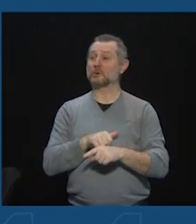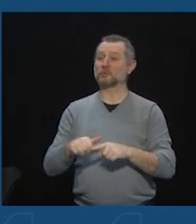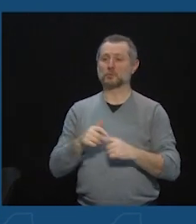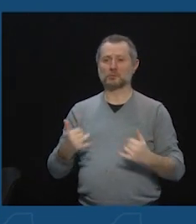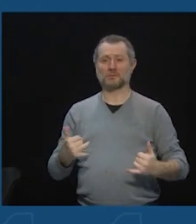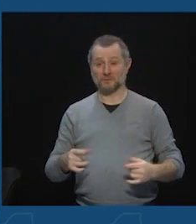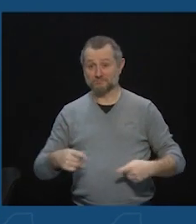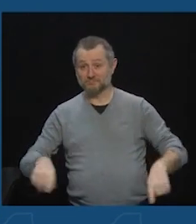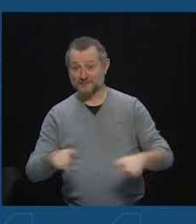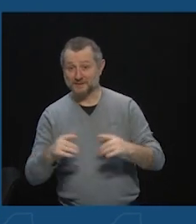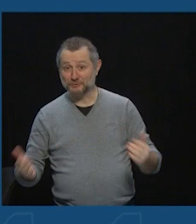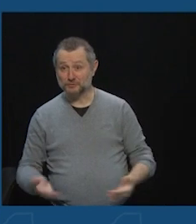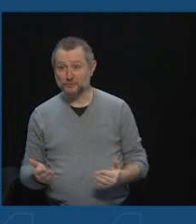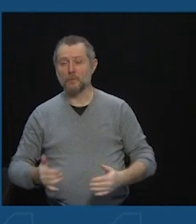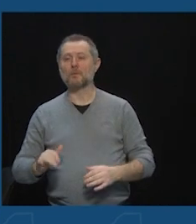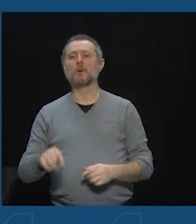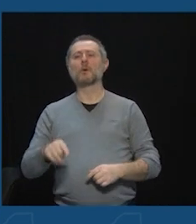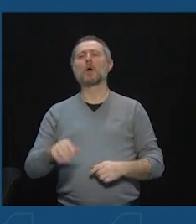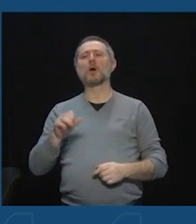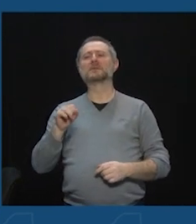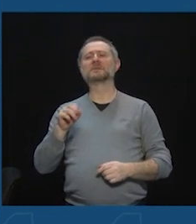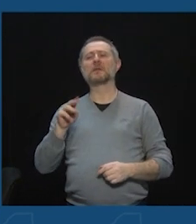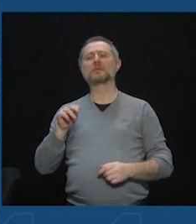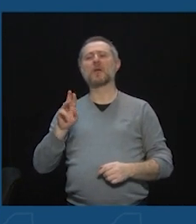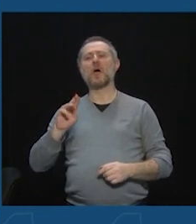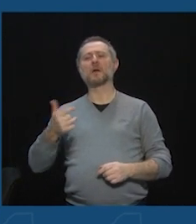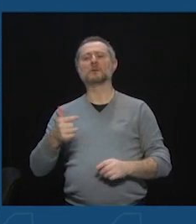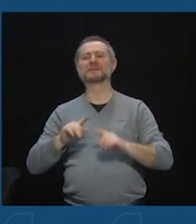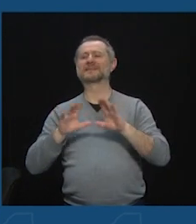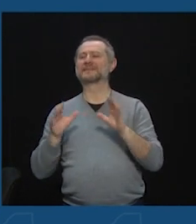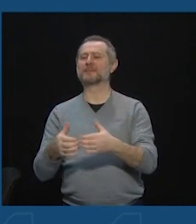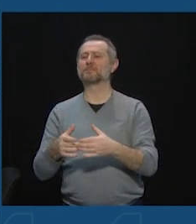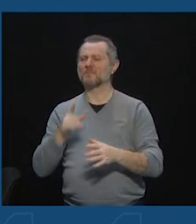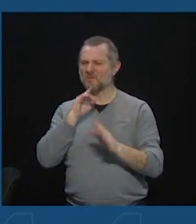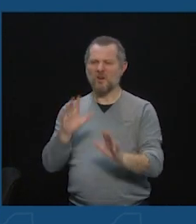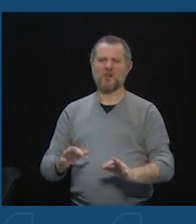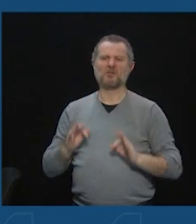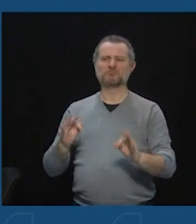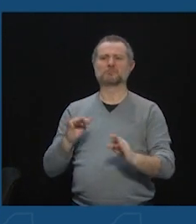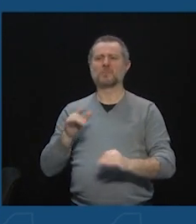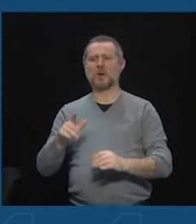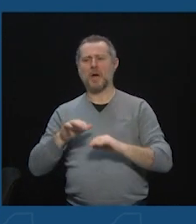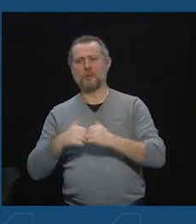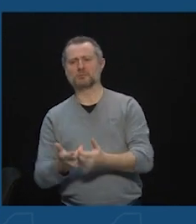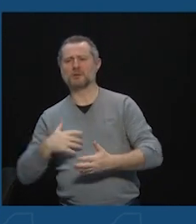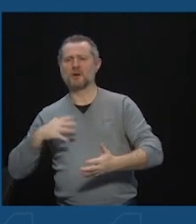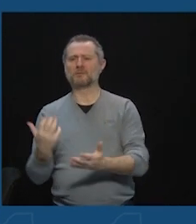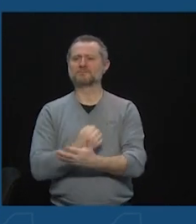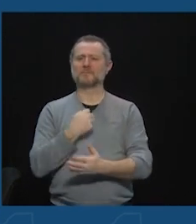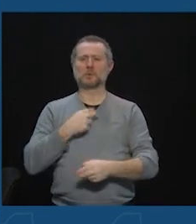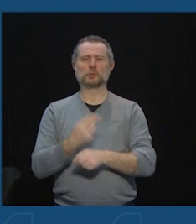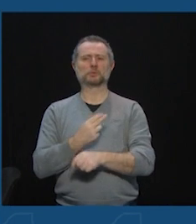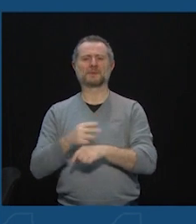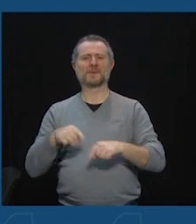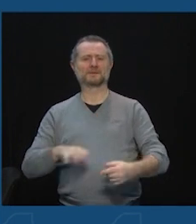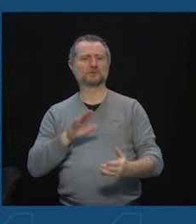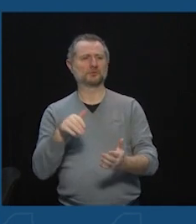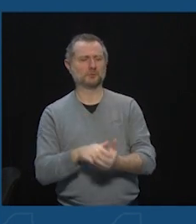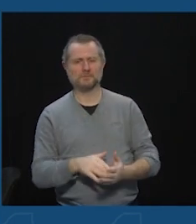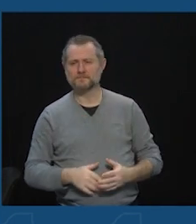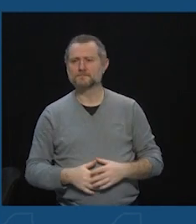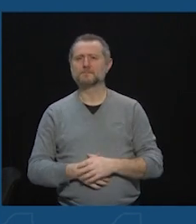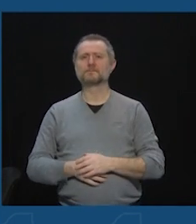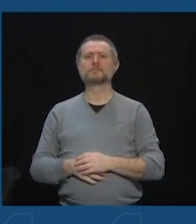having our SNUG teams here, is exactly how we want to be using this center. The threats our